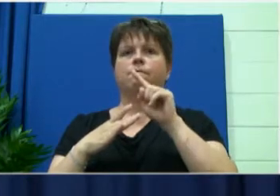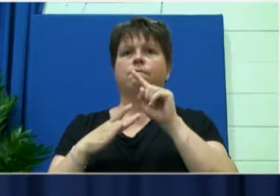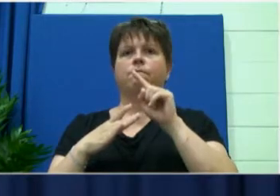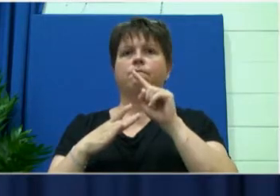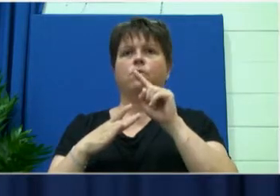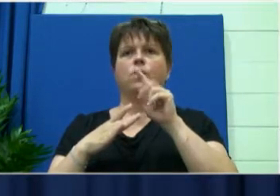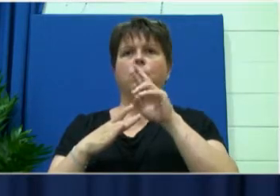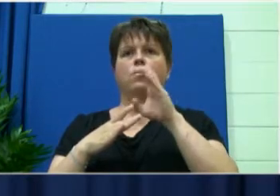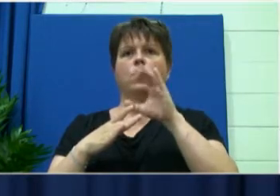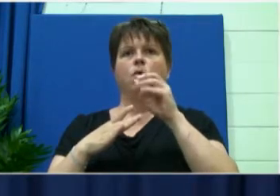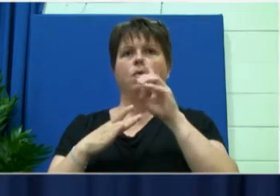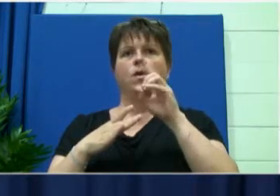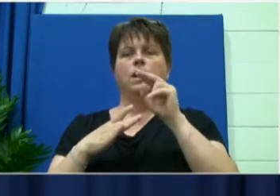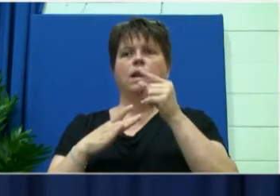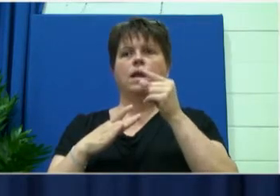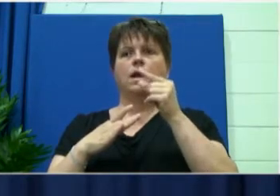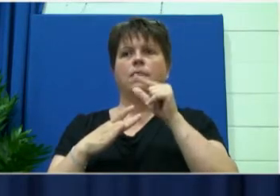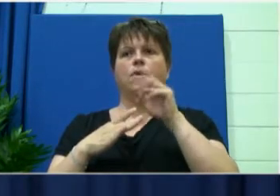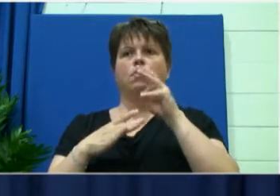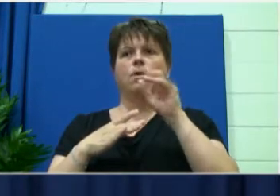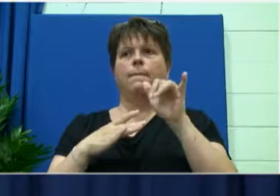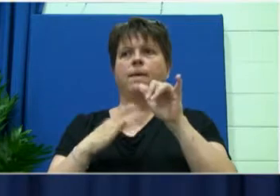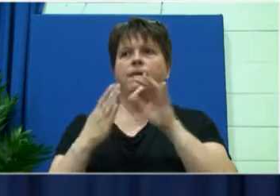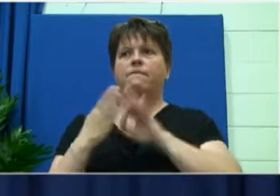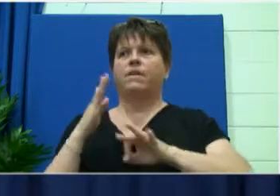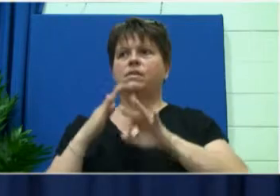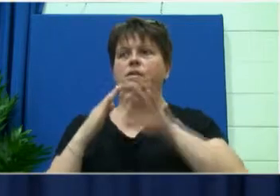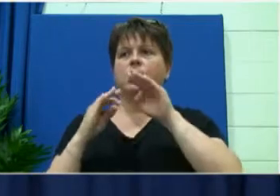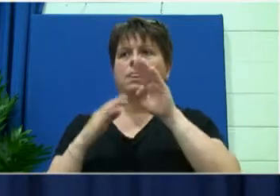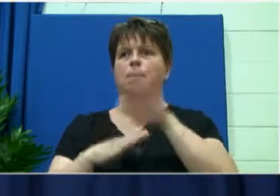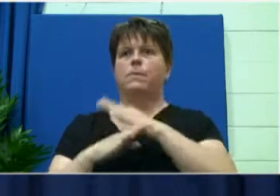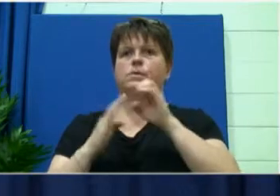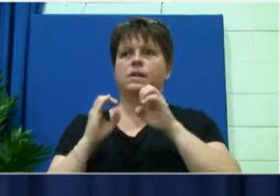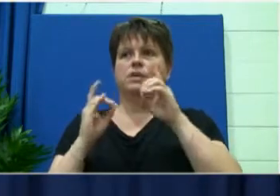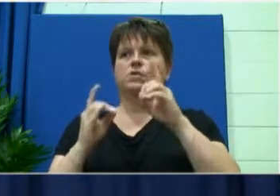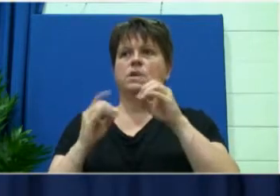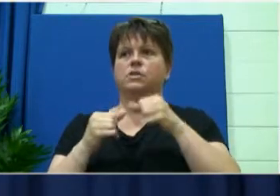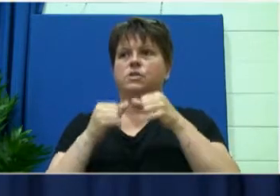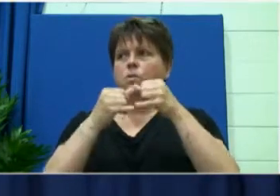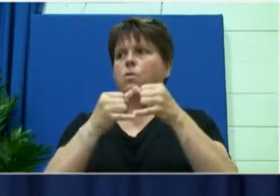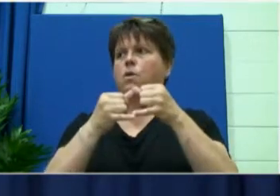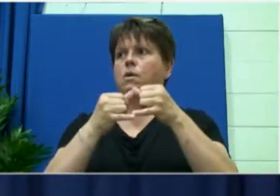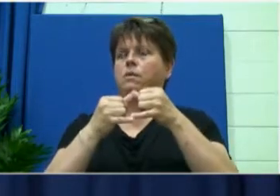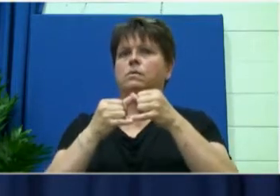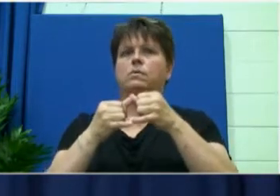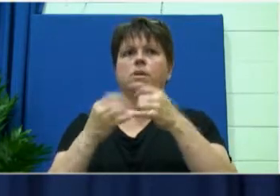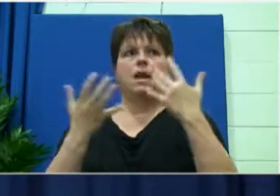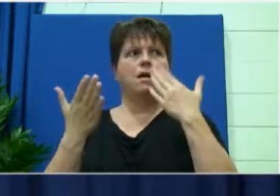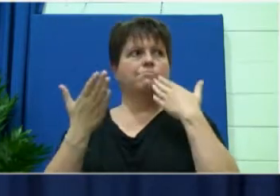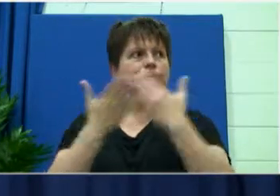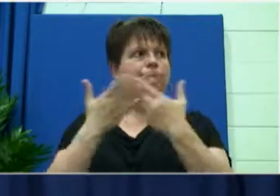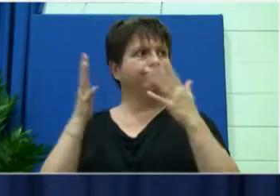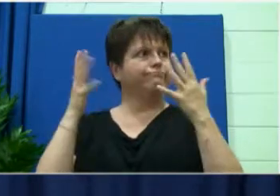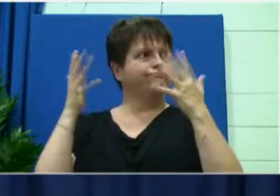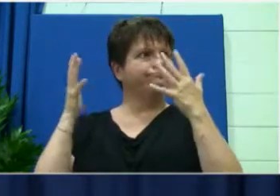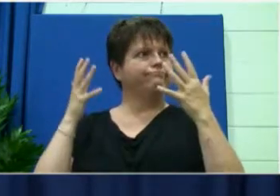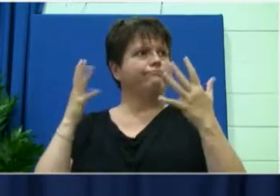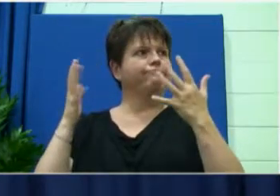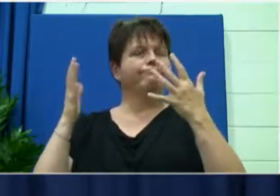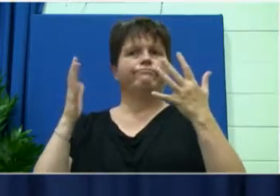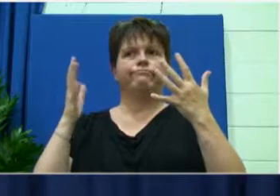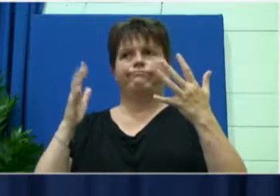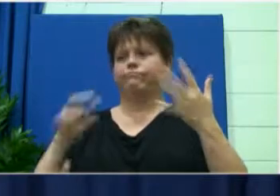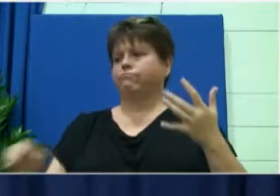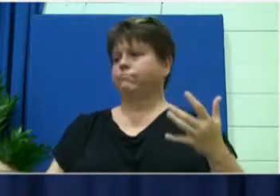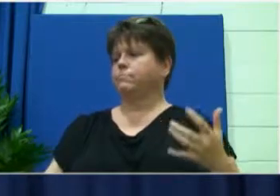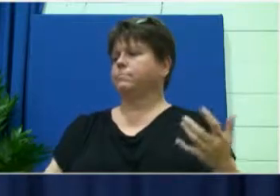Recording Academy and the Grammy Foundation's Music Education Award. Now join me in thanking all of these individuals.